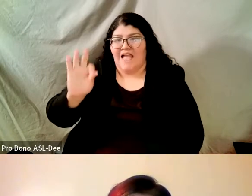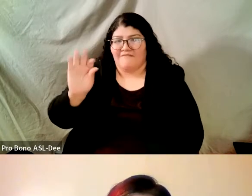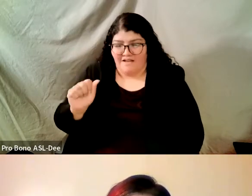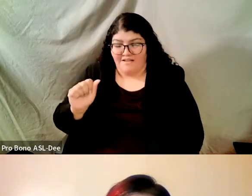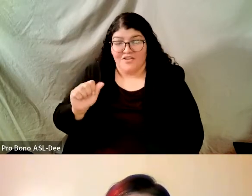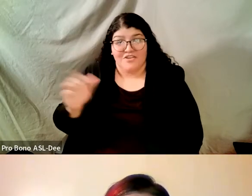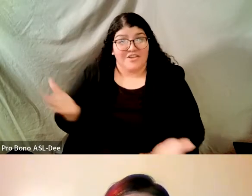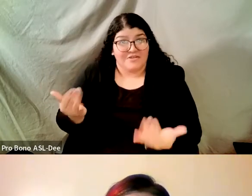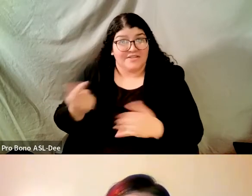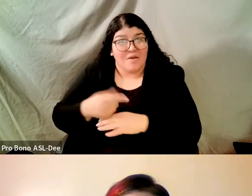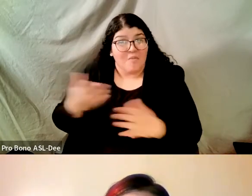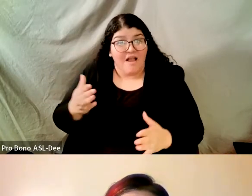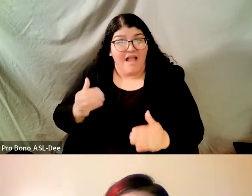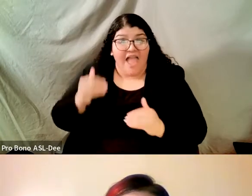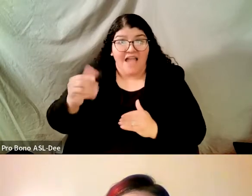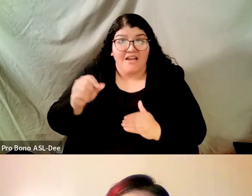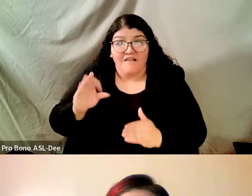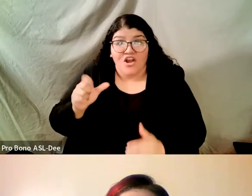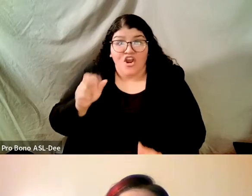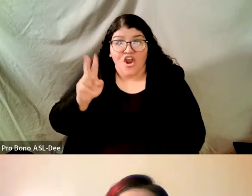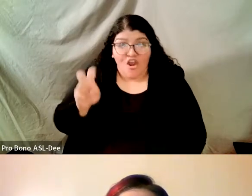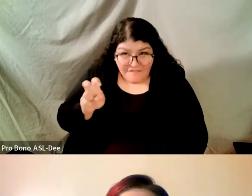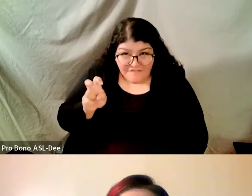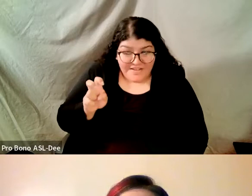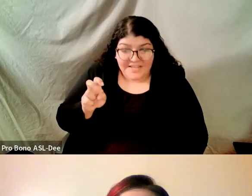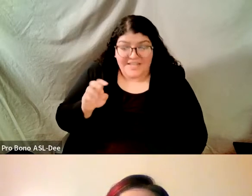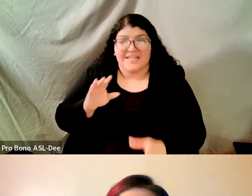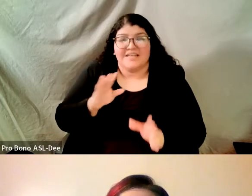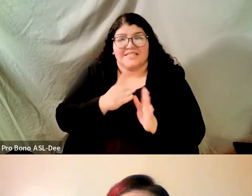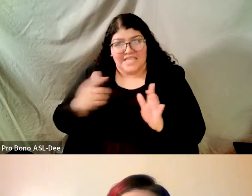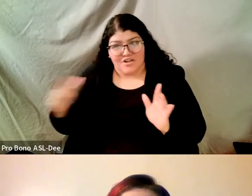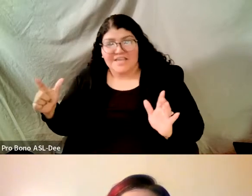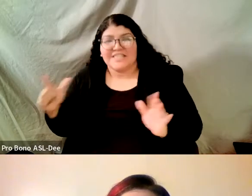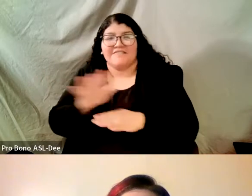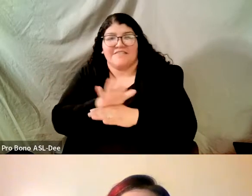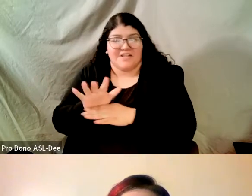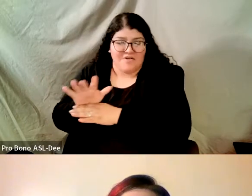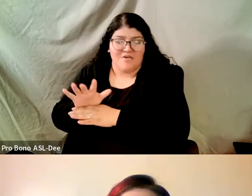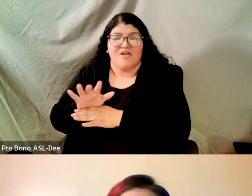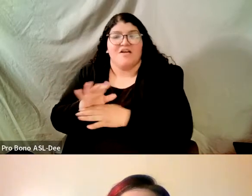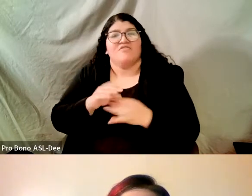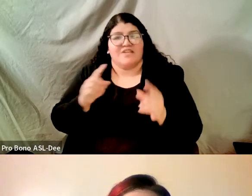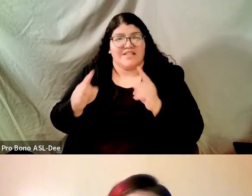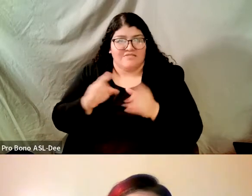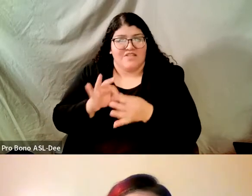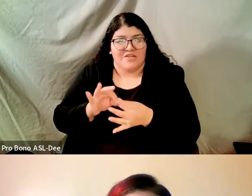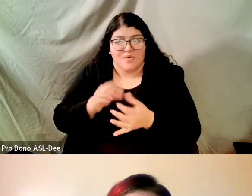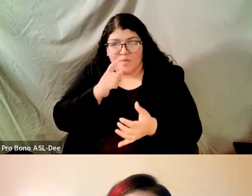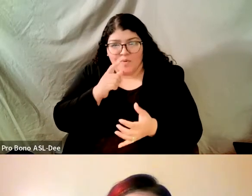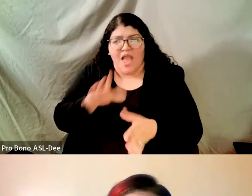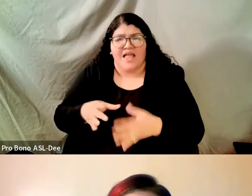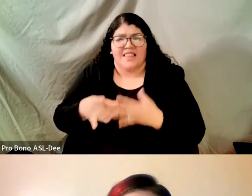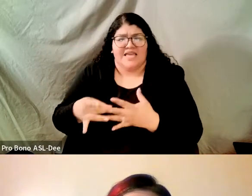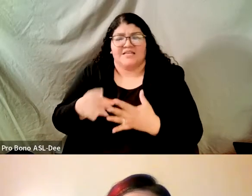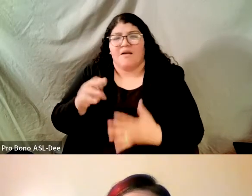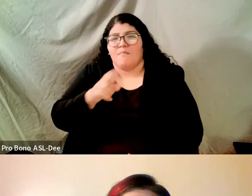Ahead of the Curve series, which is put together by our Director of Fashion Industry Relations, Marcy Cruz. I'm going to introduce you to Marcy